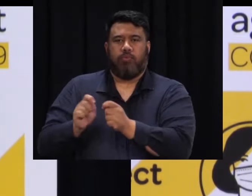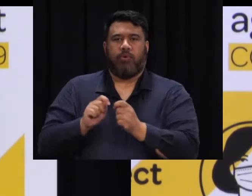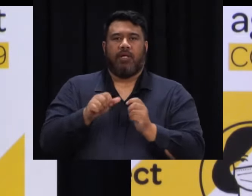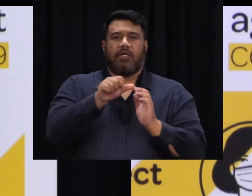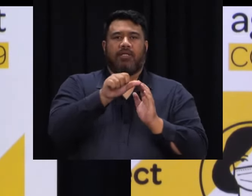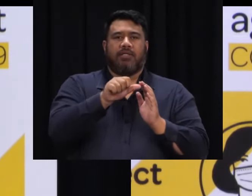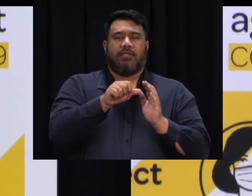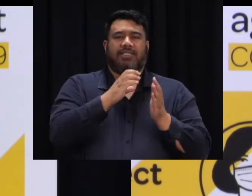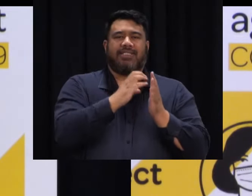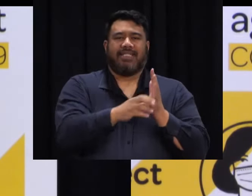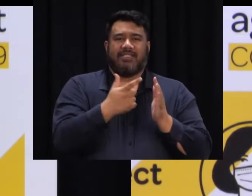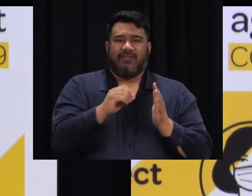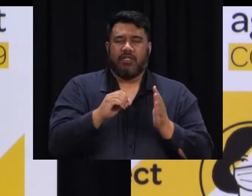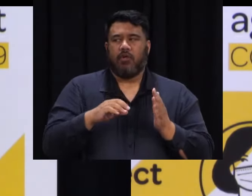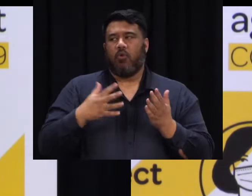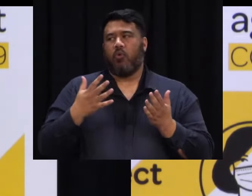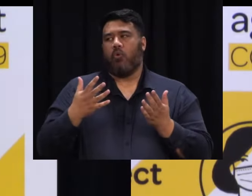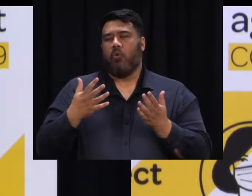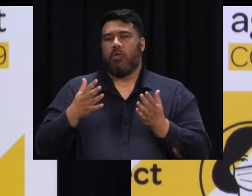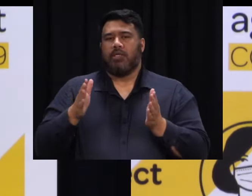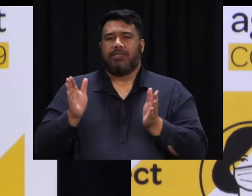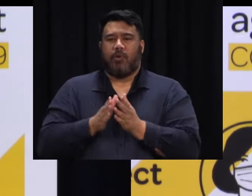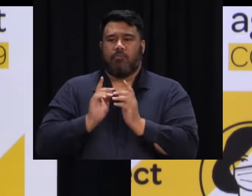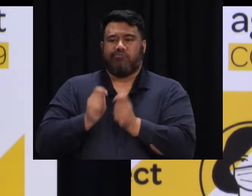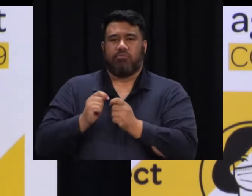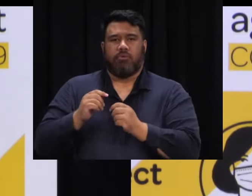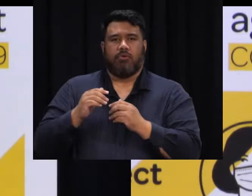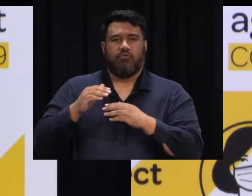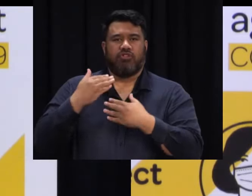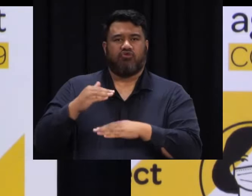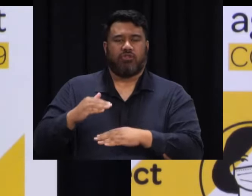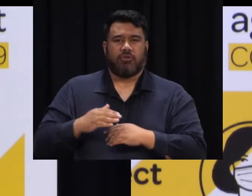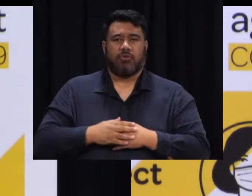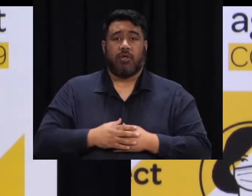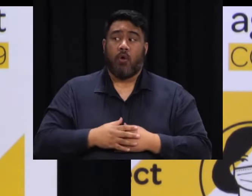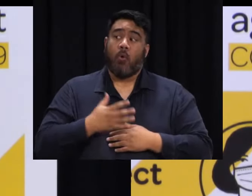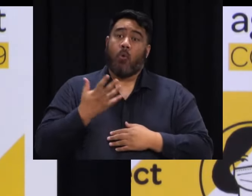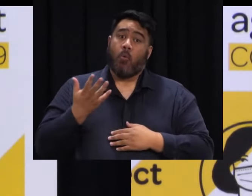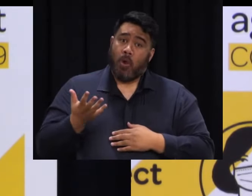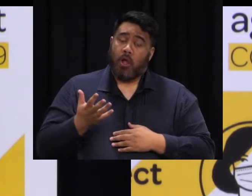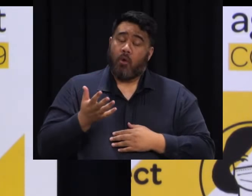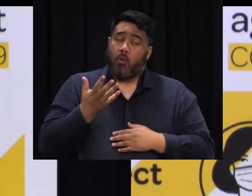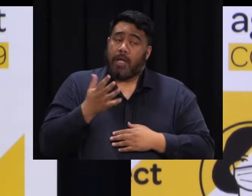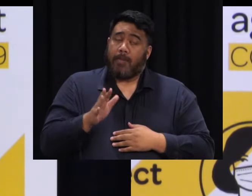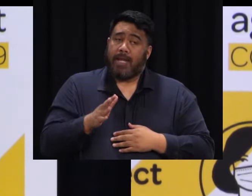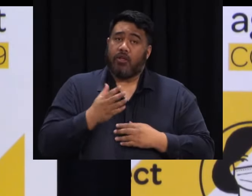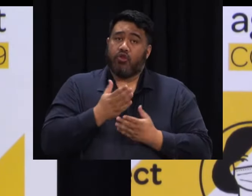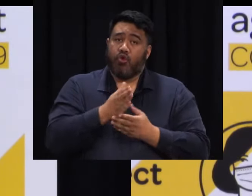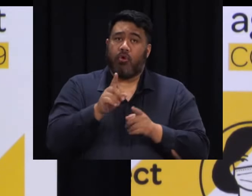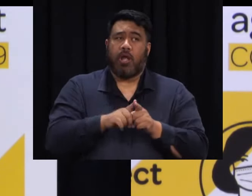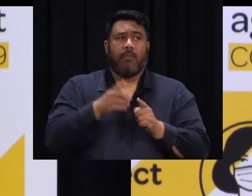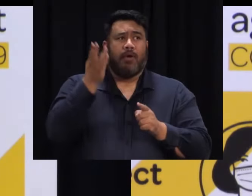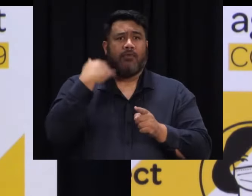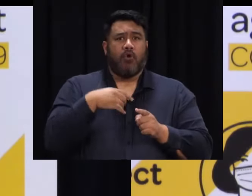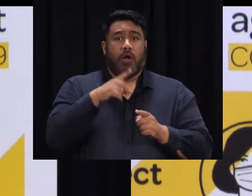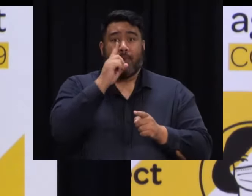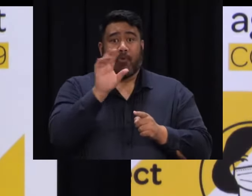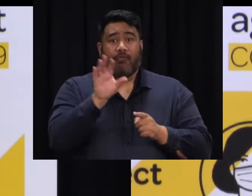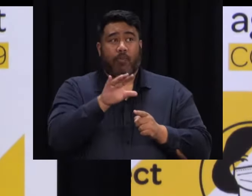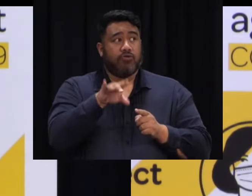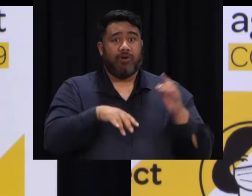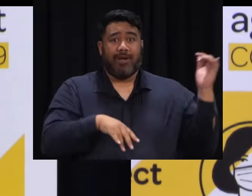the pandemic here, including, for example, to require people flying back from Australia to do certain things. And this, I guess, is just extending that